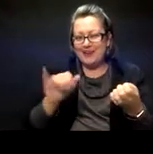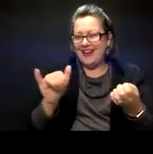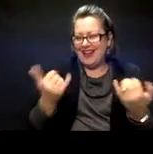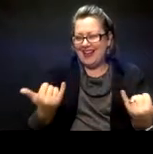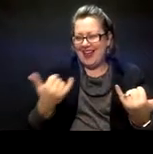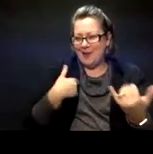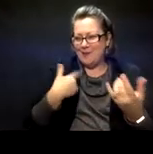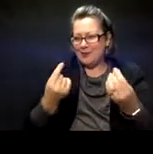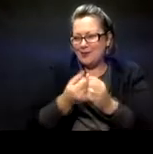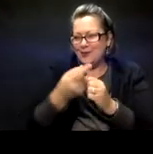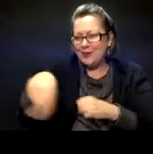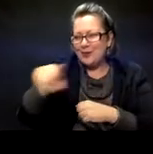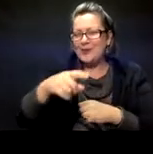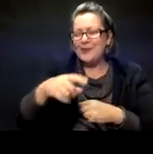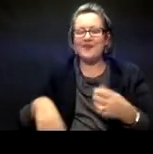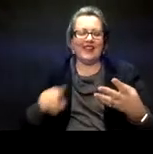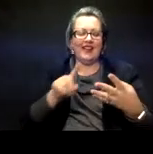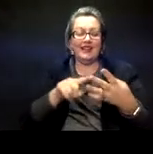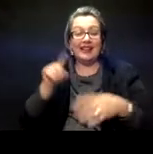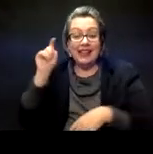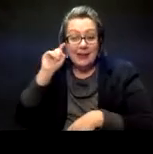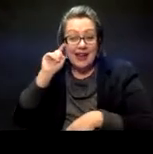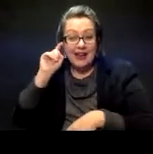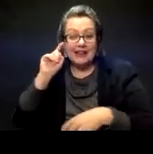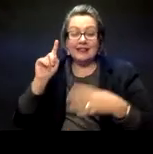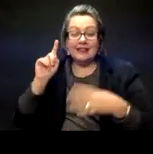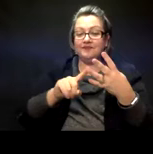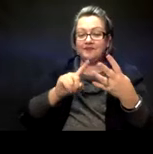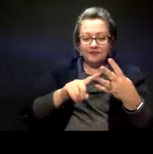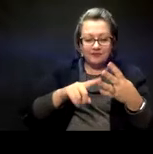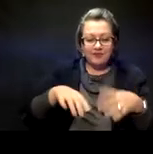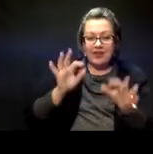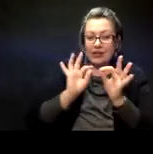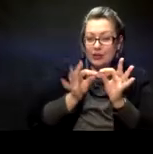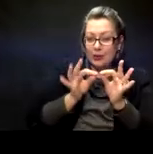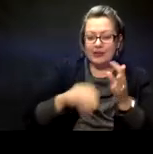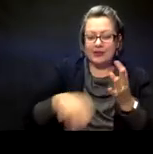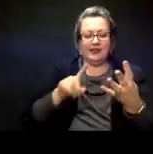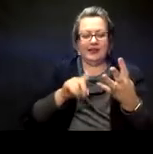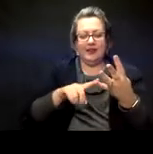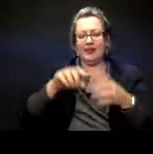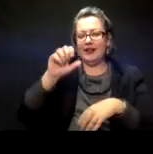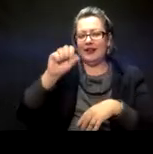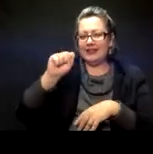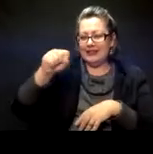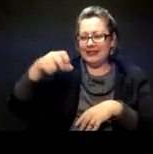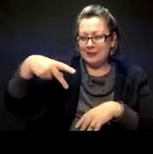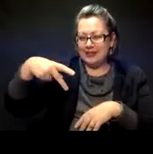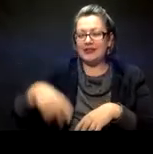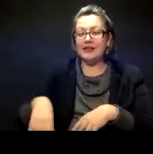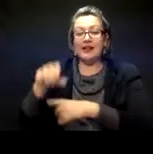have the telecommunications equipment program, like I'll share with you today, the hearing aid program,